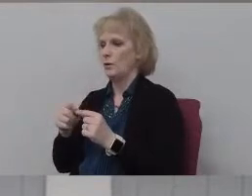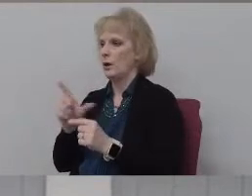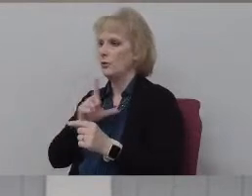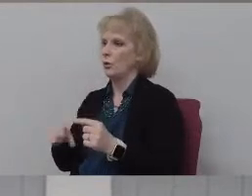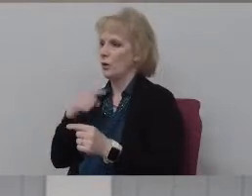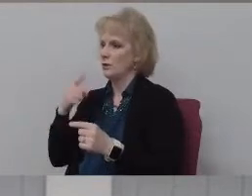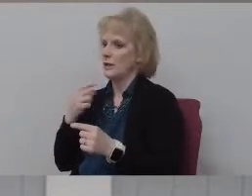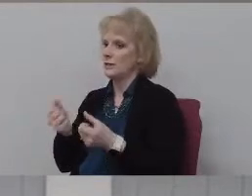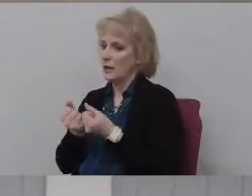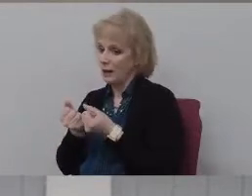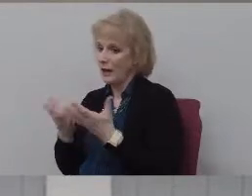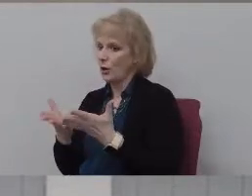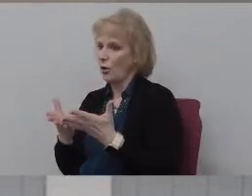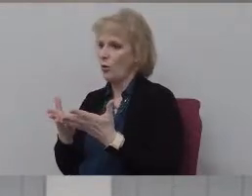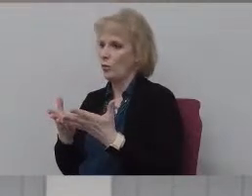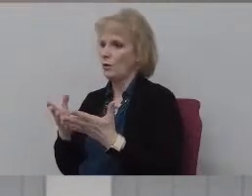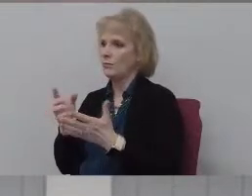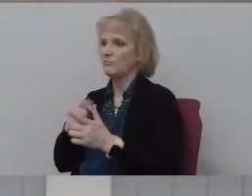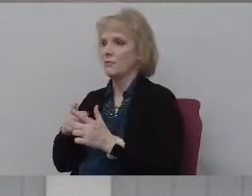go.